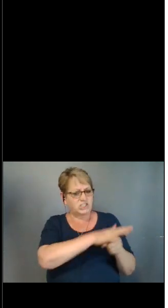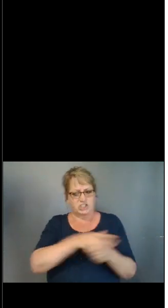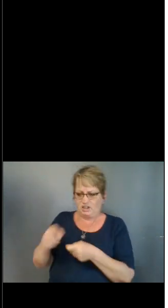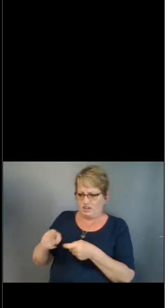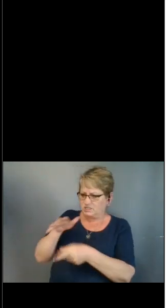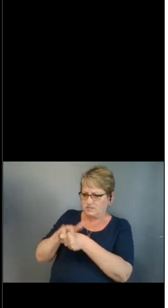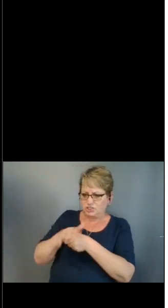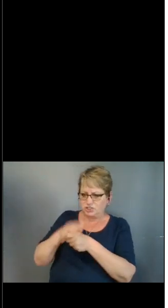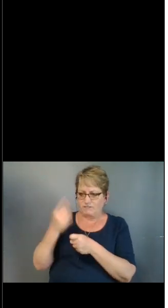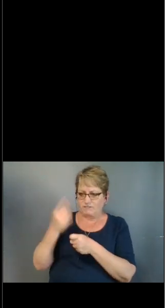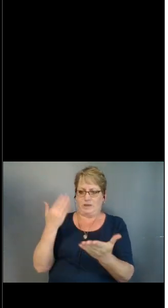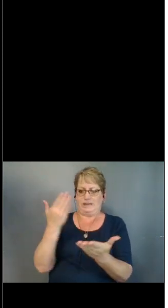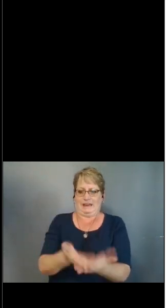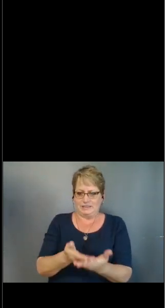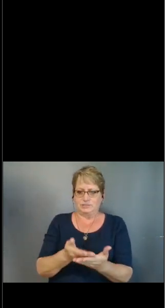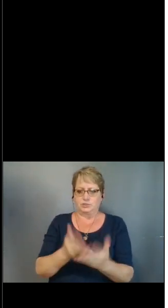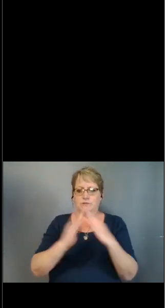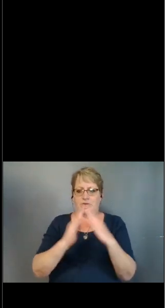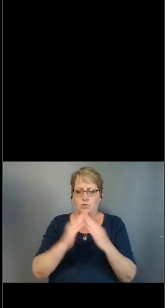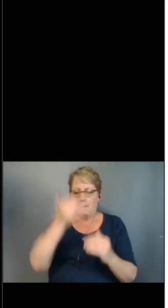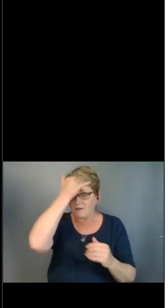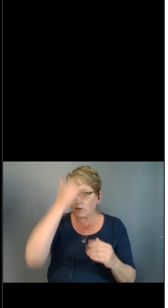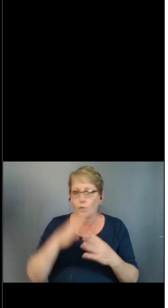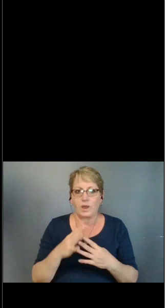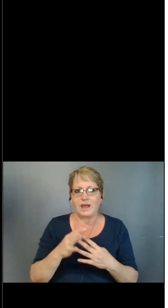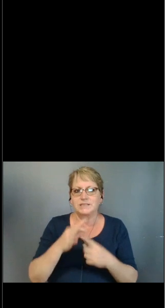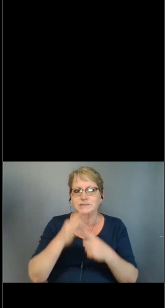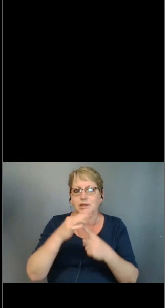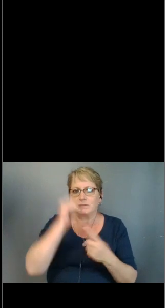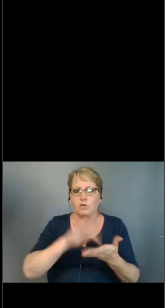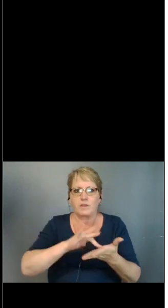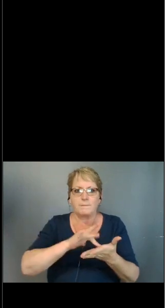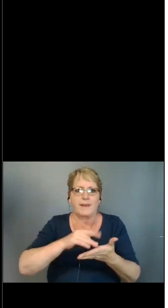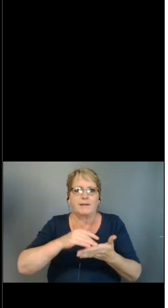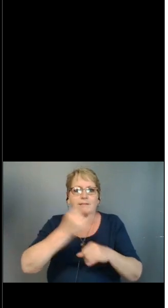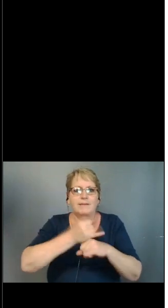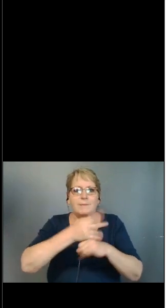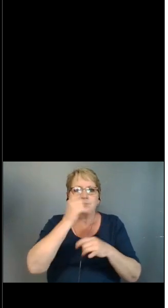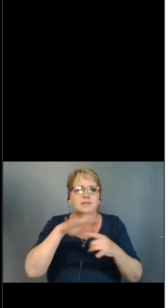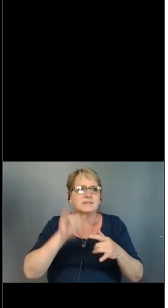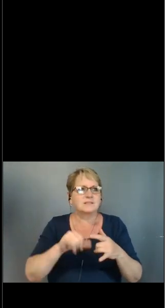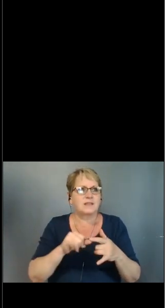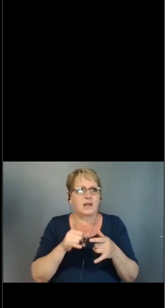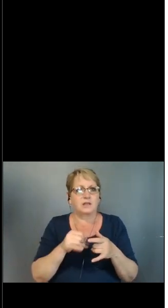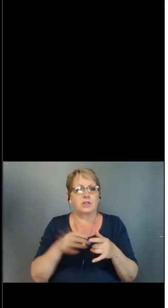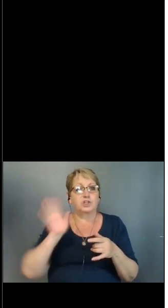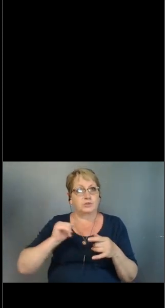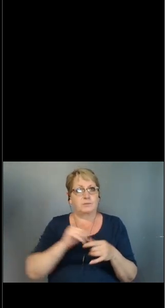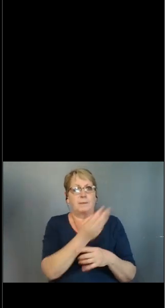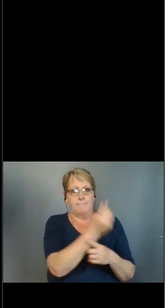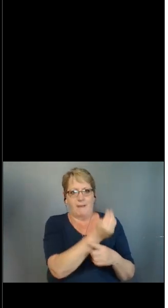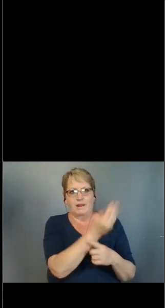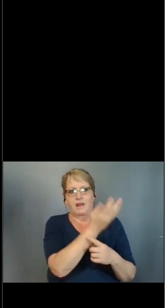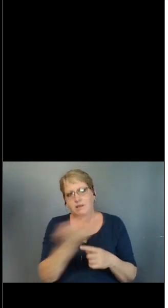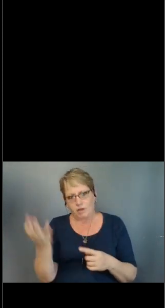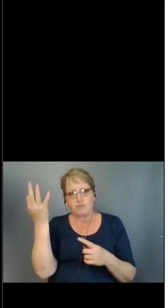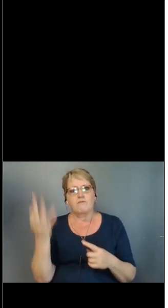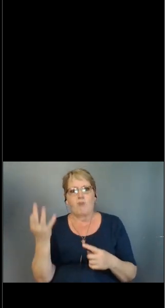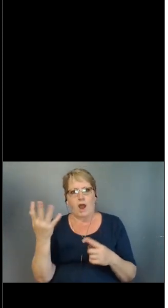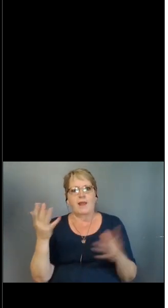Buffalo, and also especially for the medical campus, because it was a route that ran Monday through Friday with